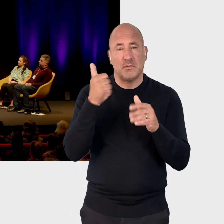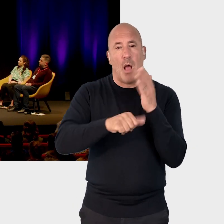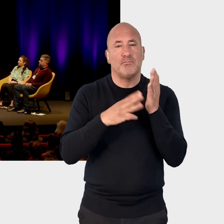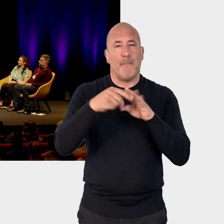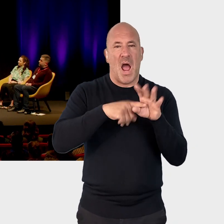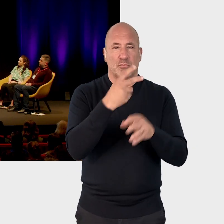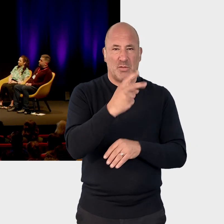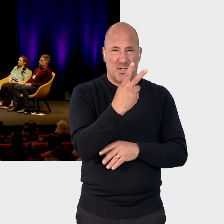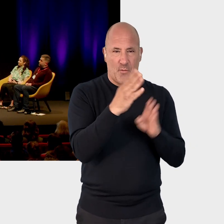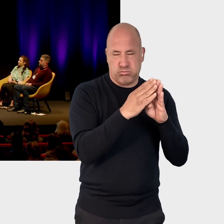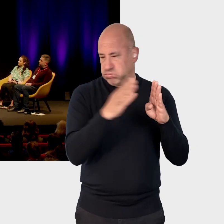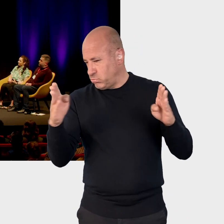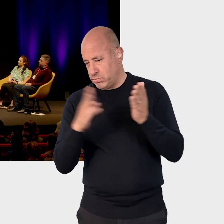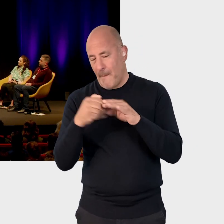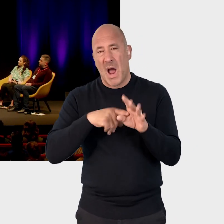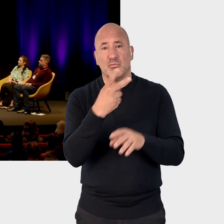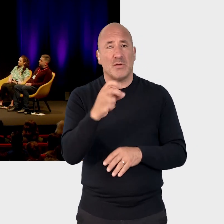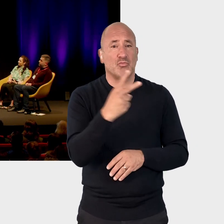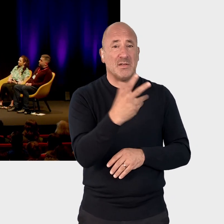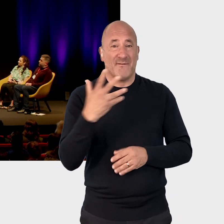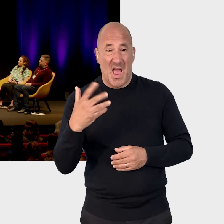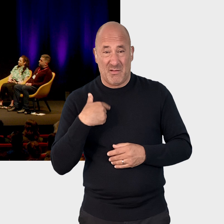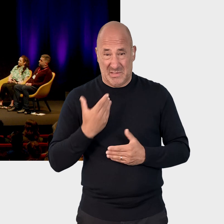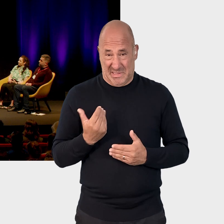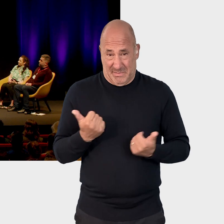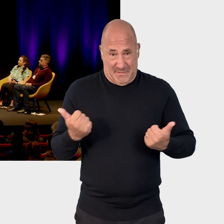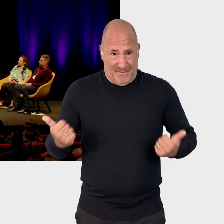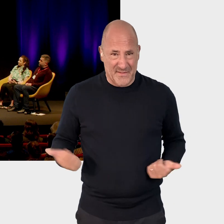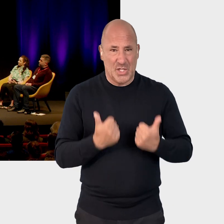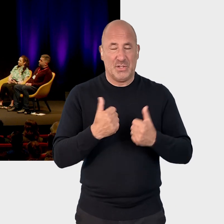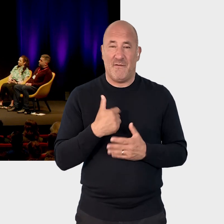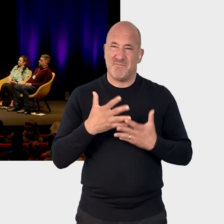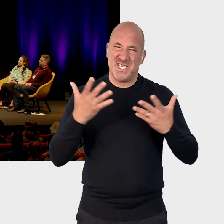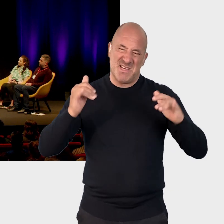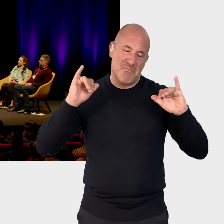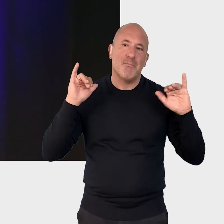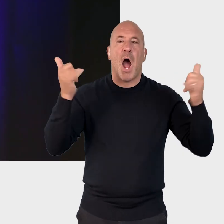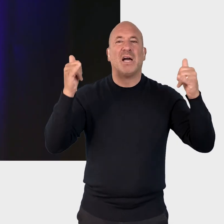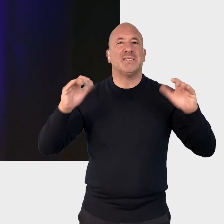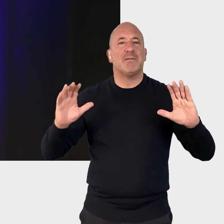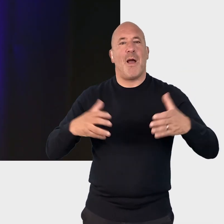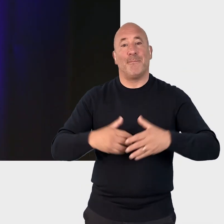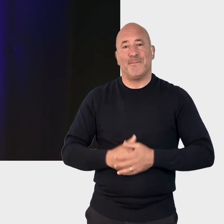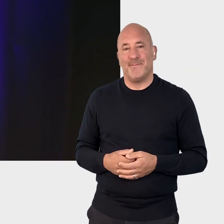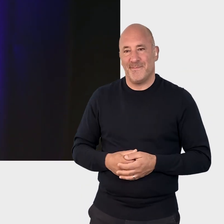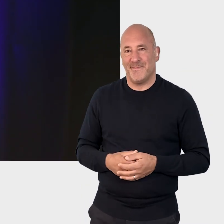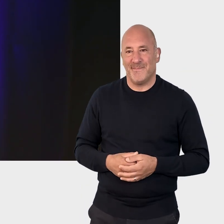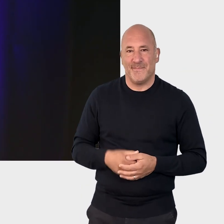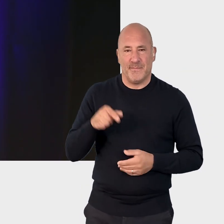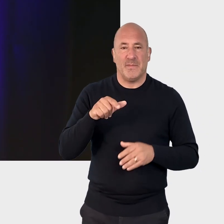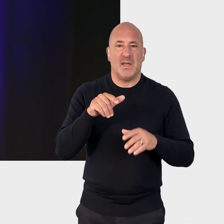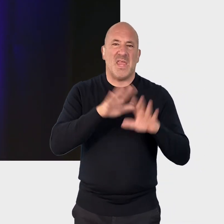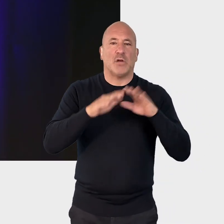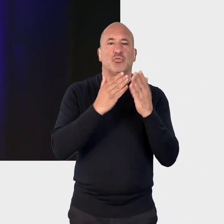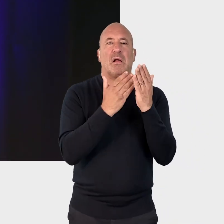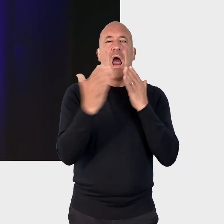creativity on the road, visiting every region of the UK from May 2024 to May 2025. We're about to finish and have a big old